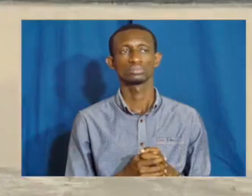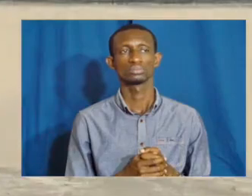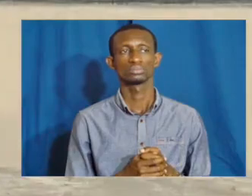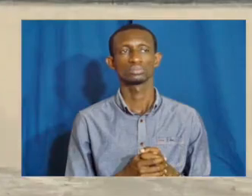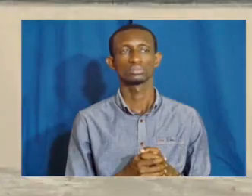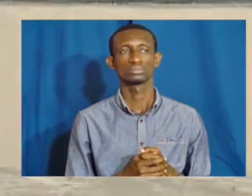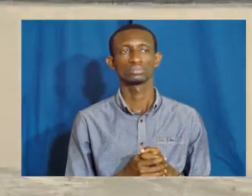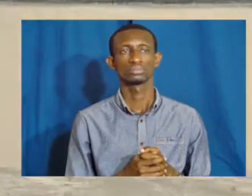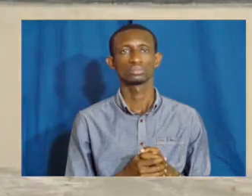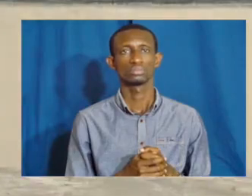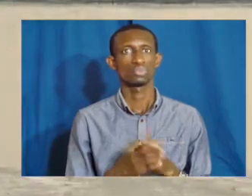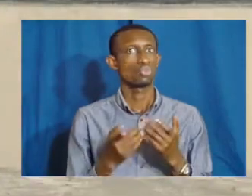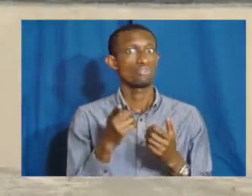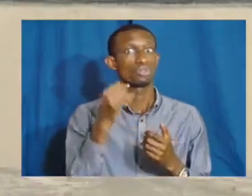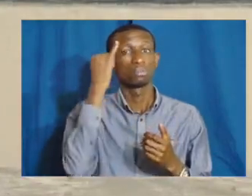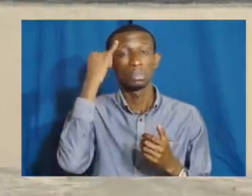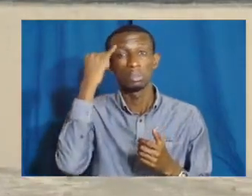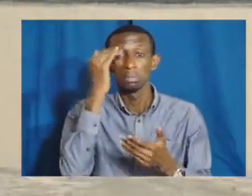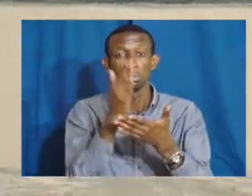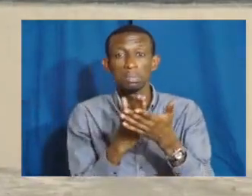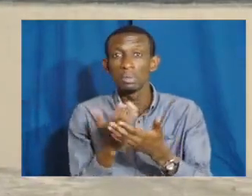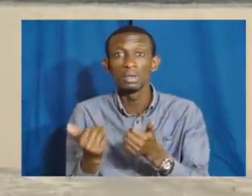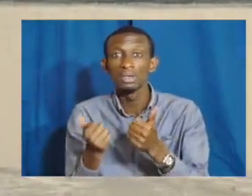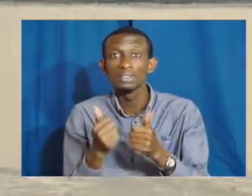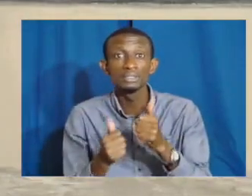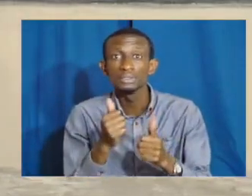And can you suggest what these types are?